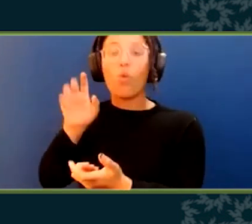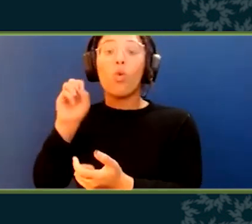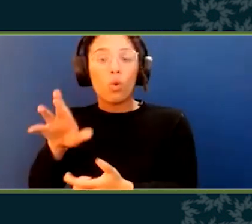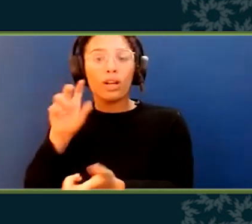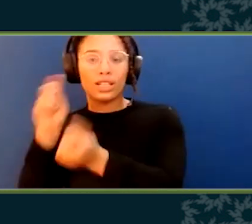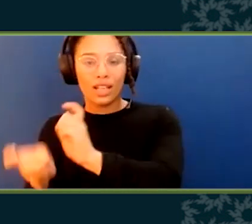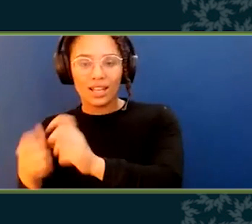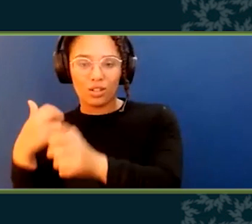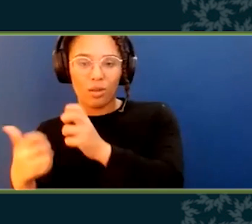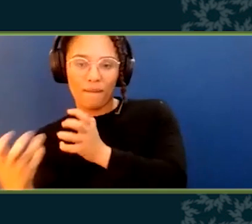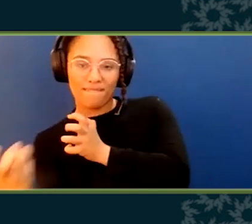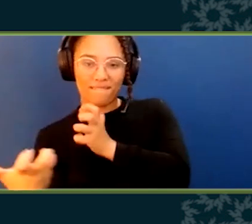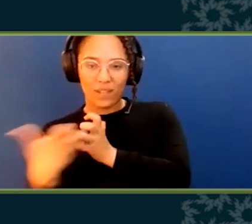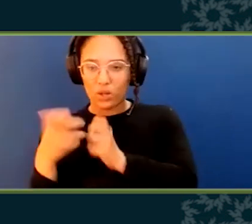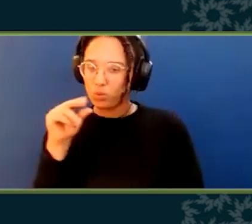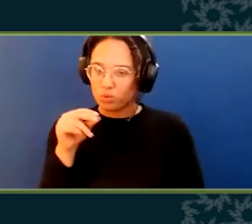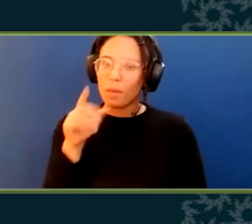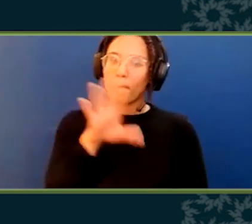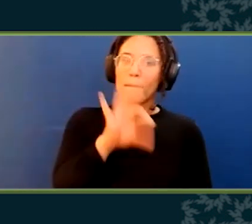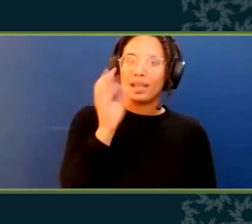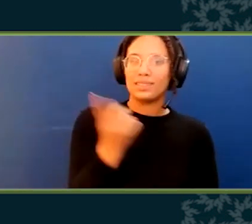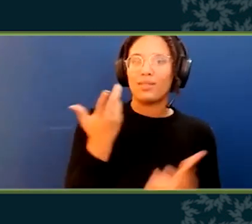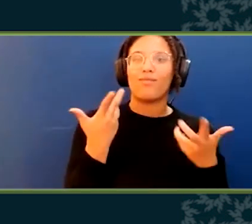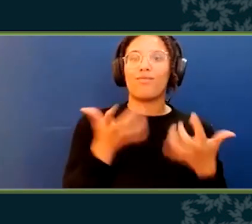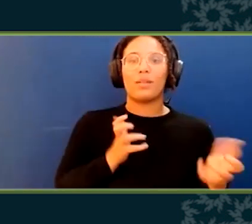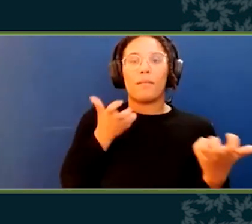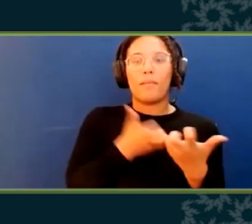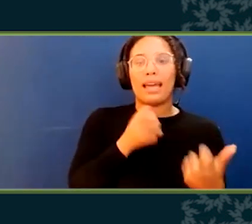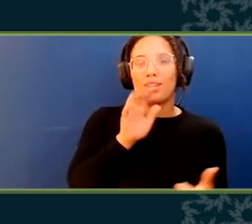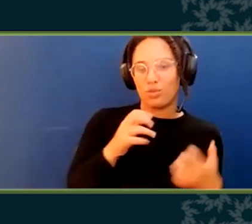means by doing what lights you up and playing to your strengths.